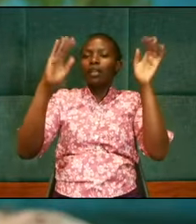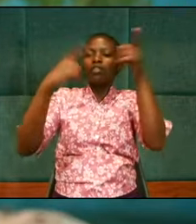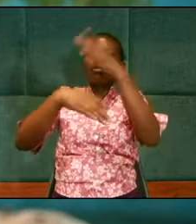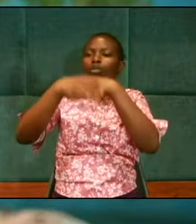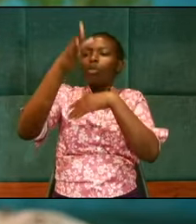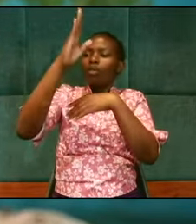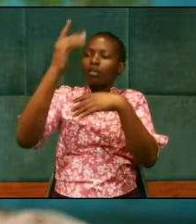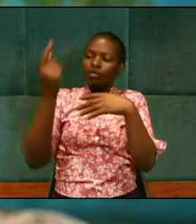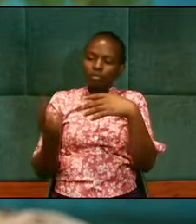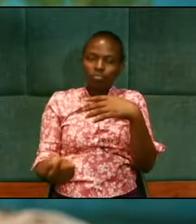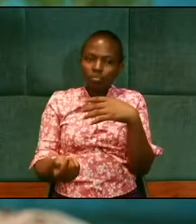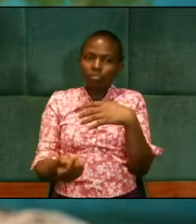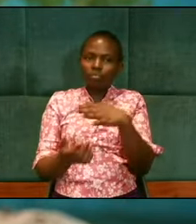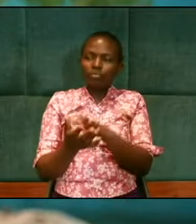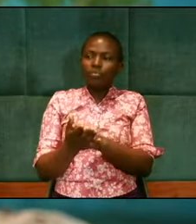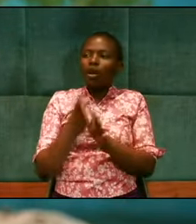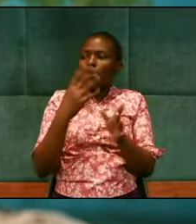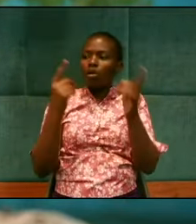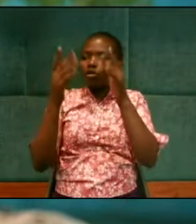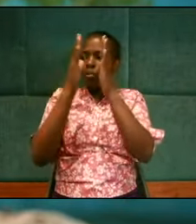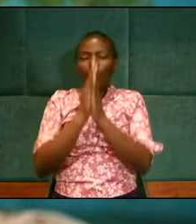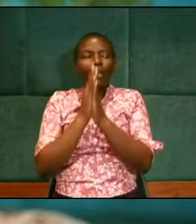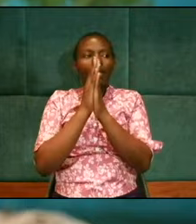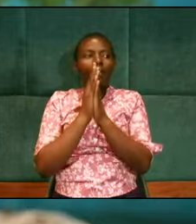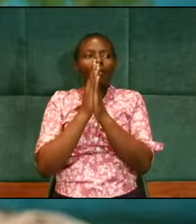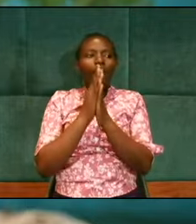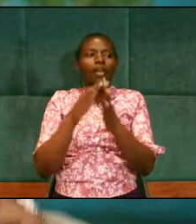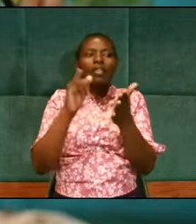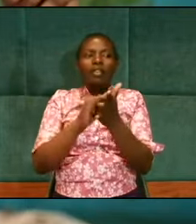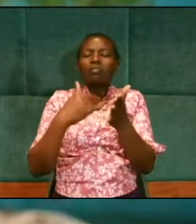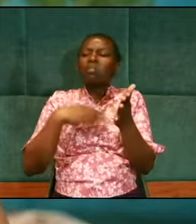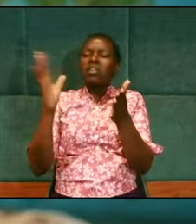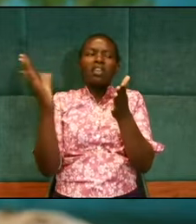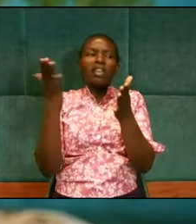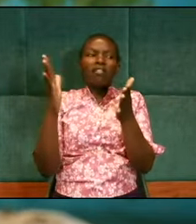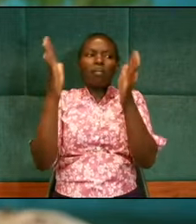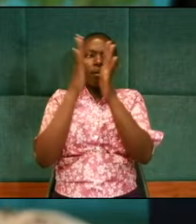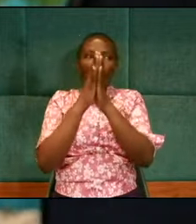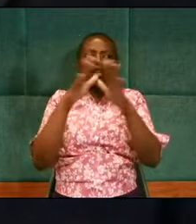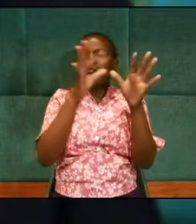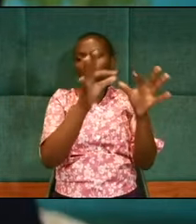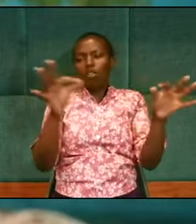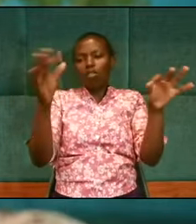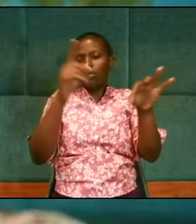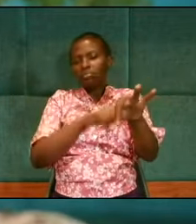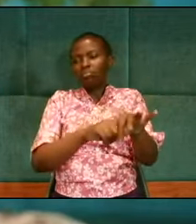tonight. I want to pray a prayer I have never prayed in a long time this night.